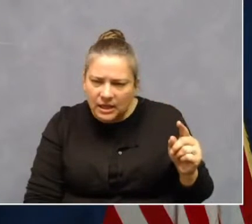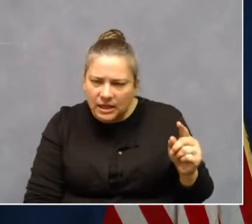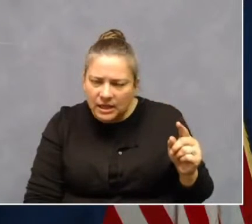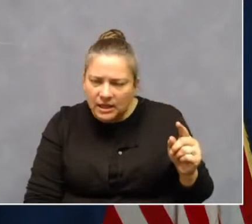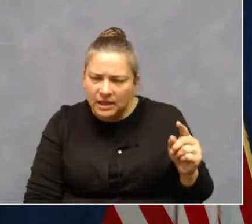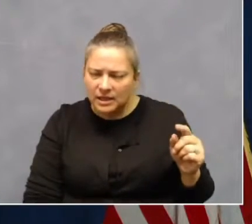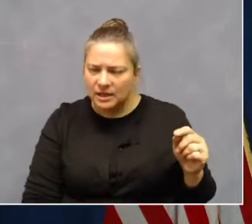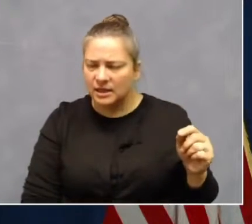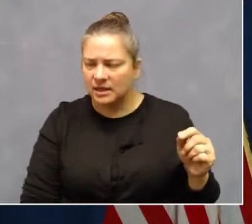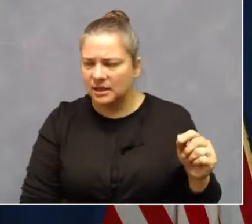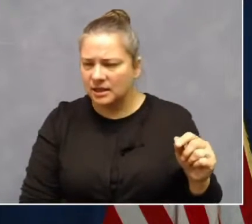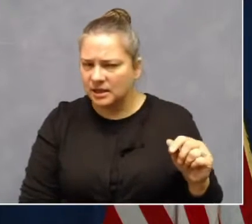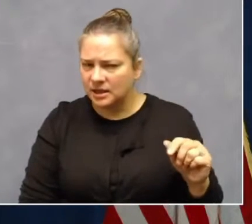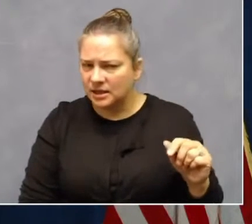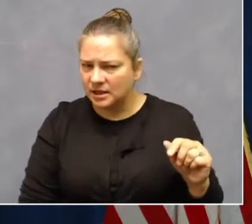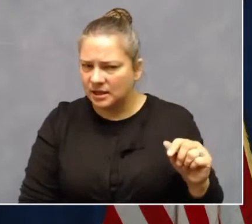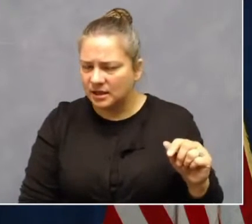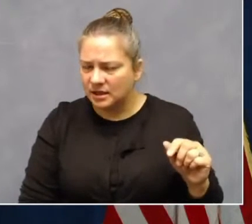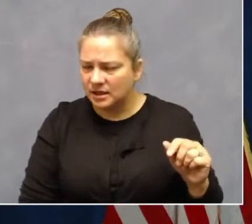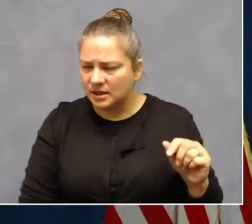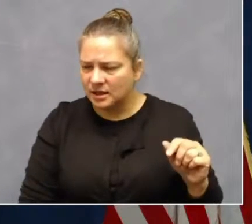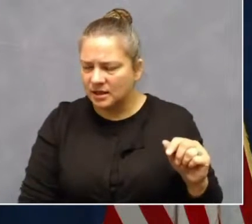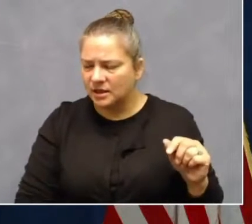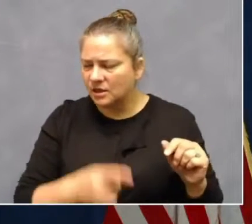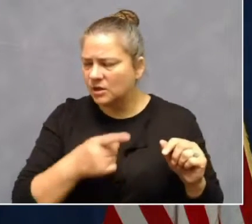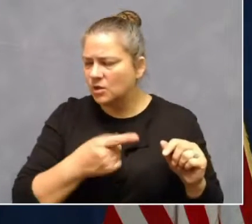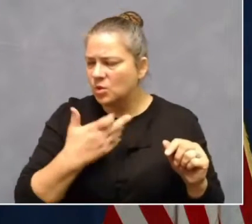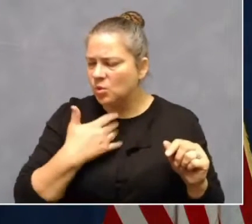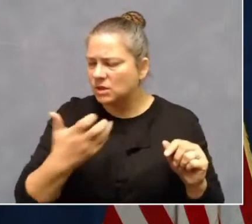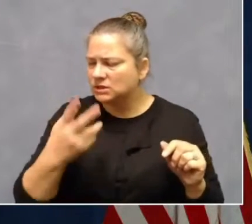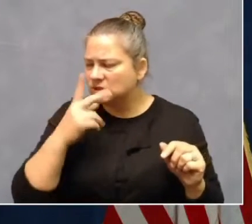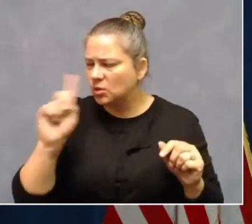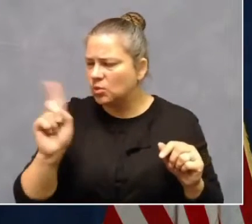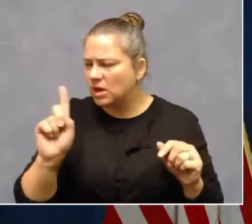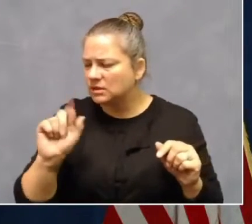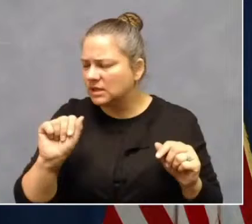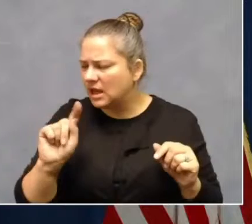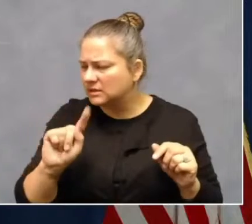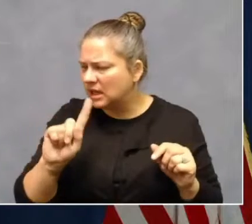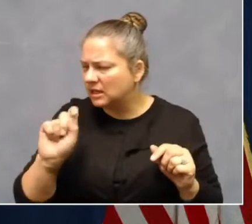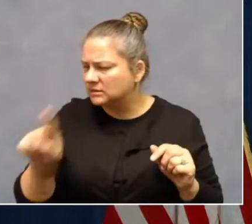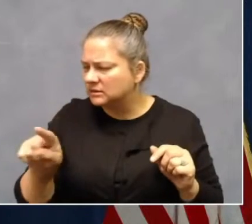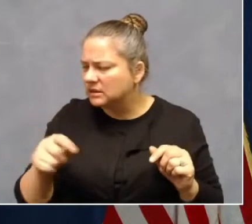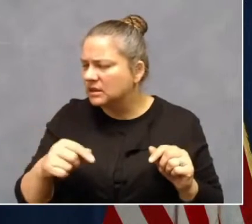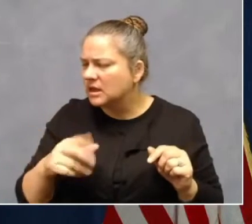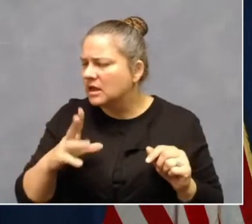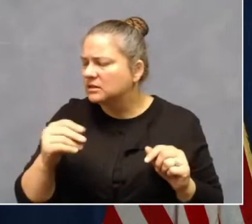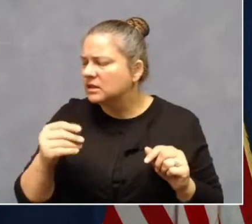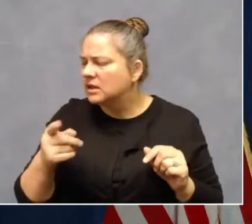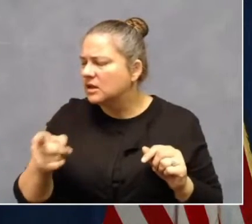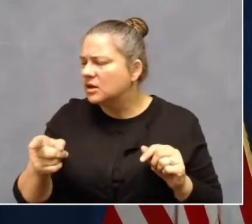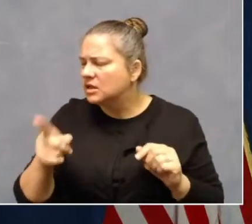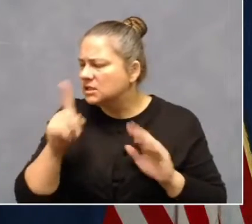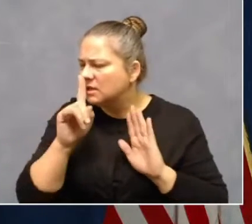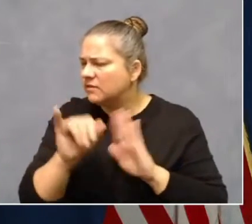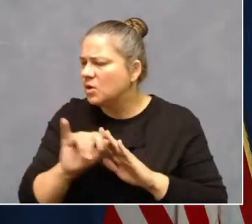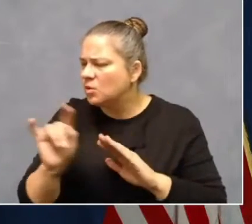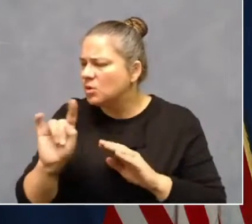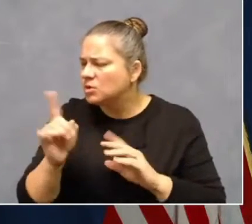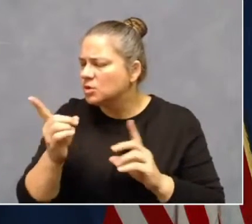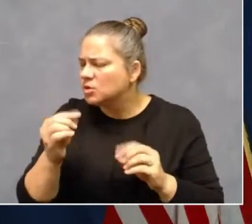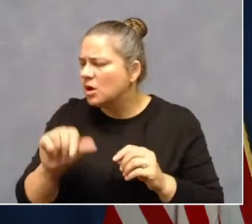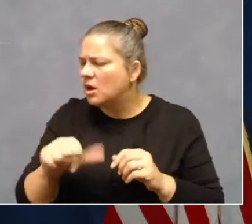hospitals. I just wanted to see where those are at with hospitals and if you've identified particularly troubling areas in